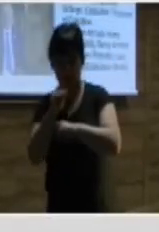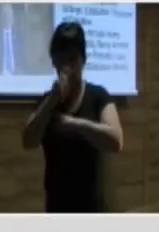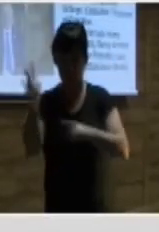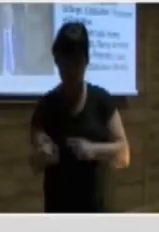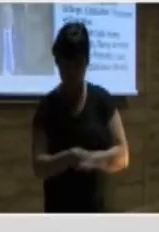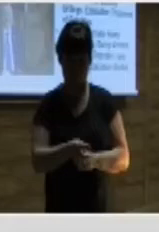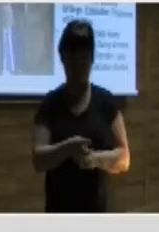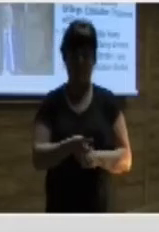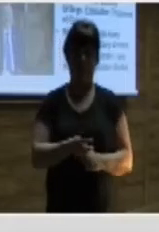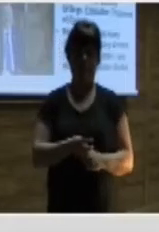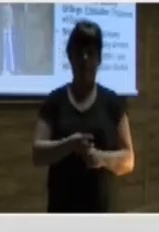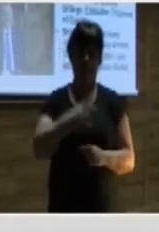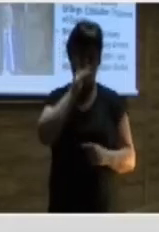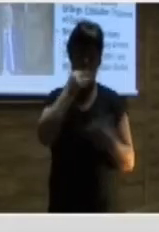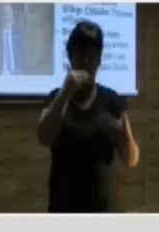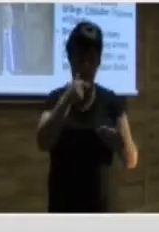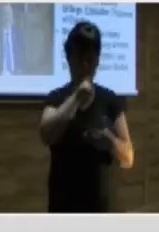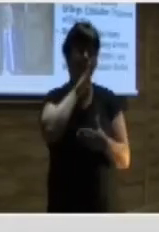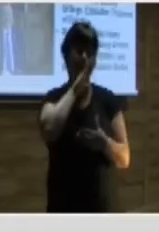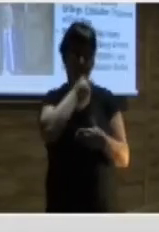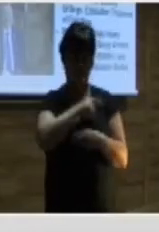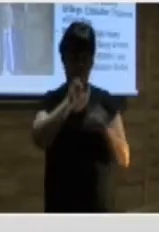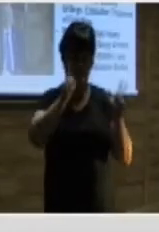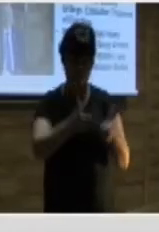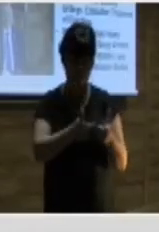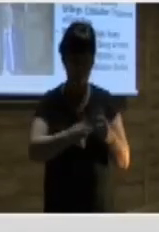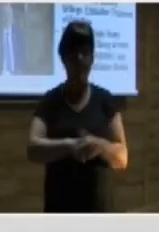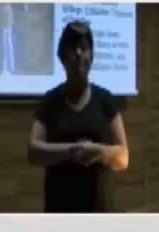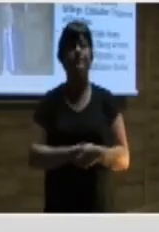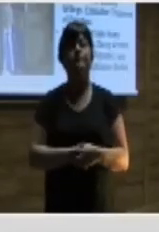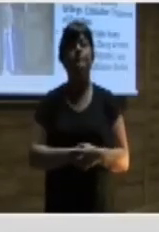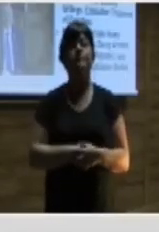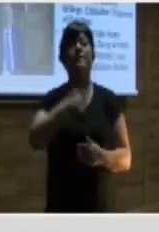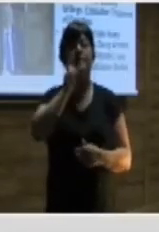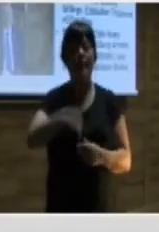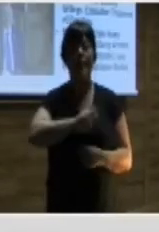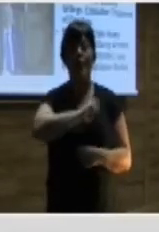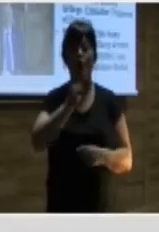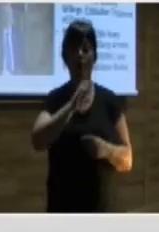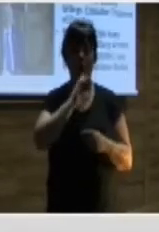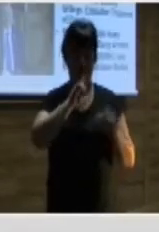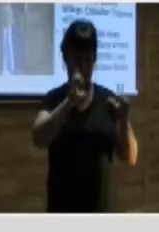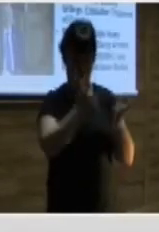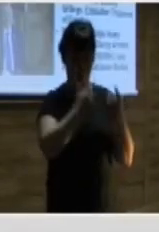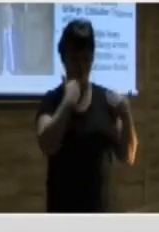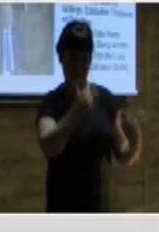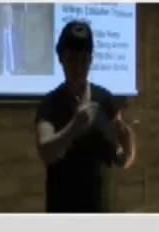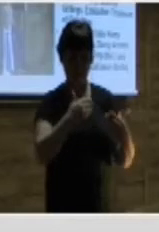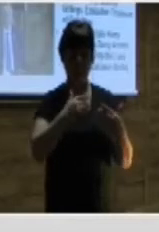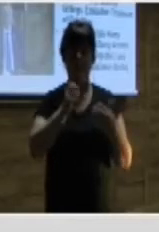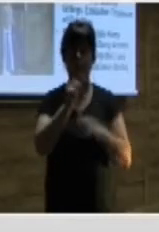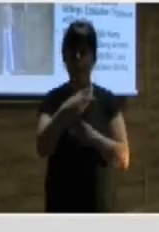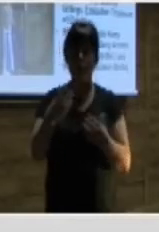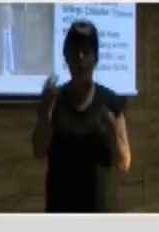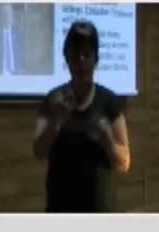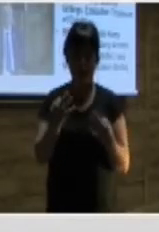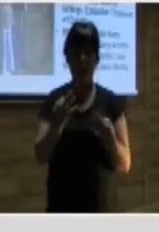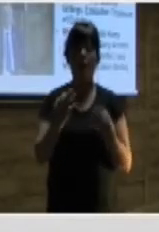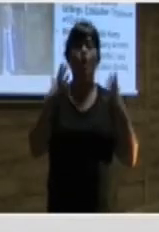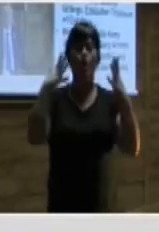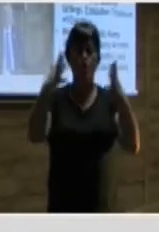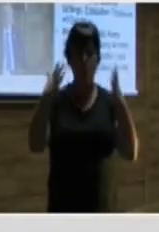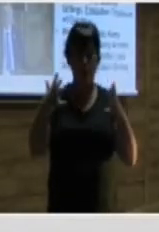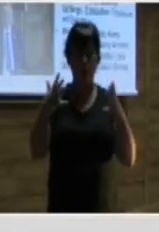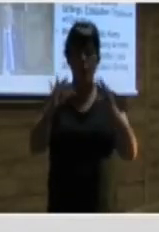also, another result of the meeting was the World Dementia Council, where was